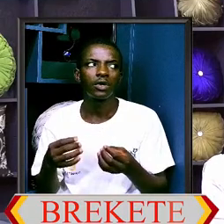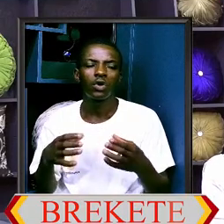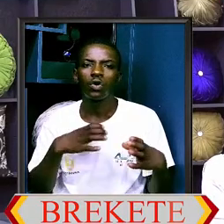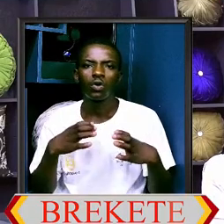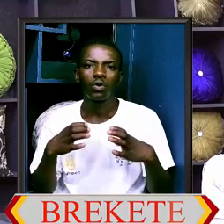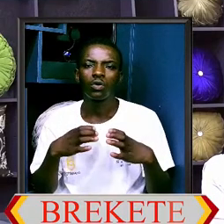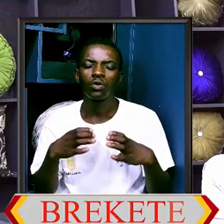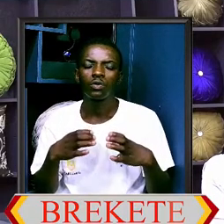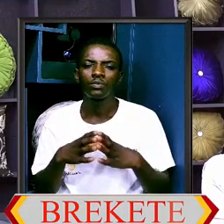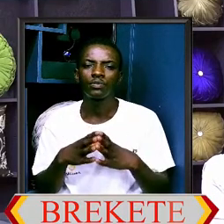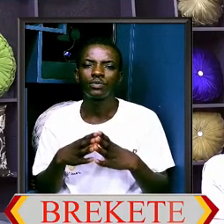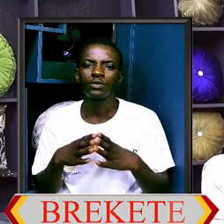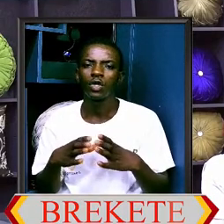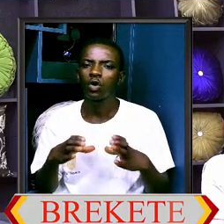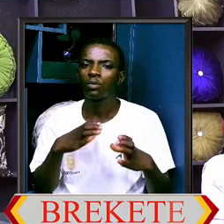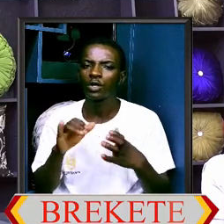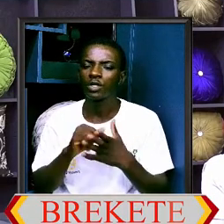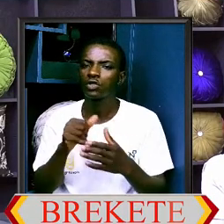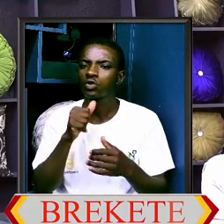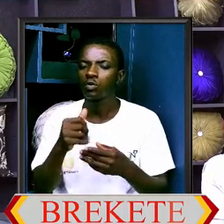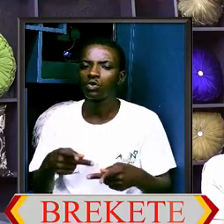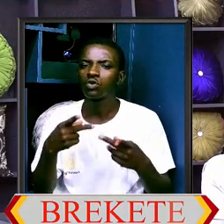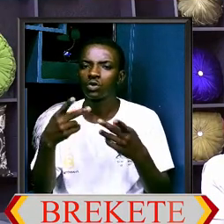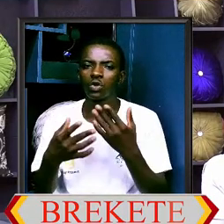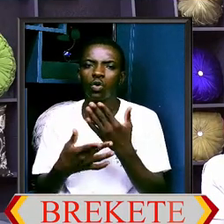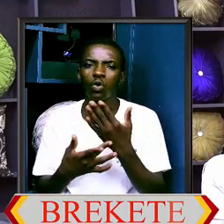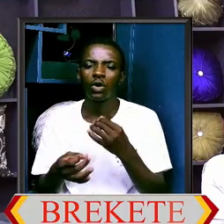Okay, wait, hold on now, talk to the mic.